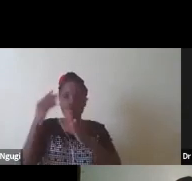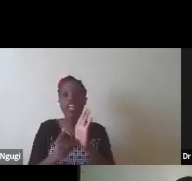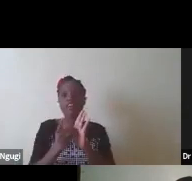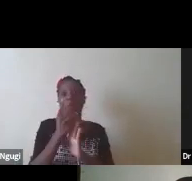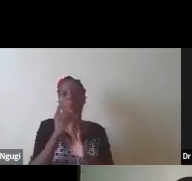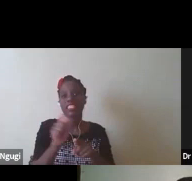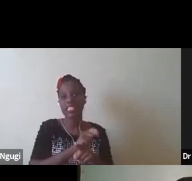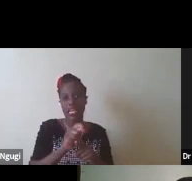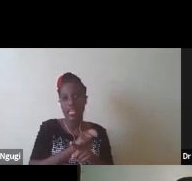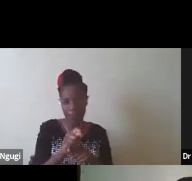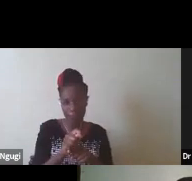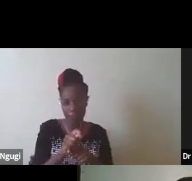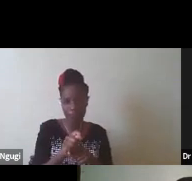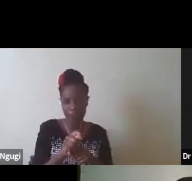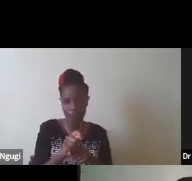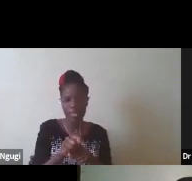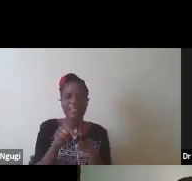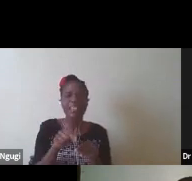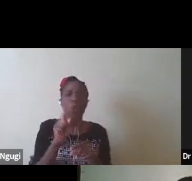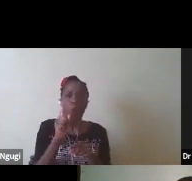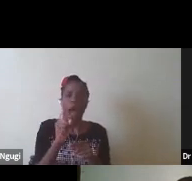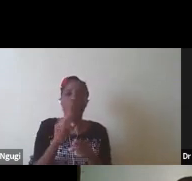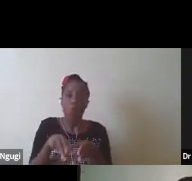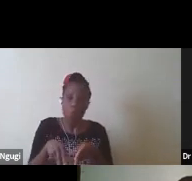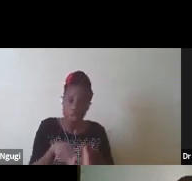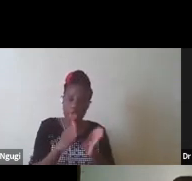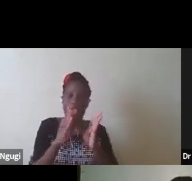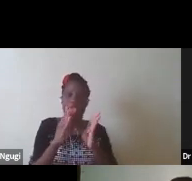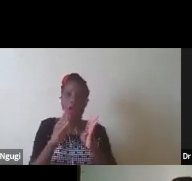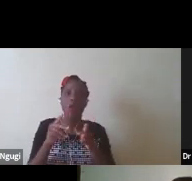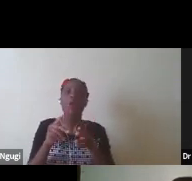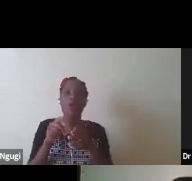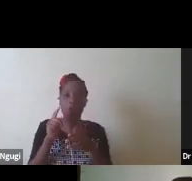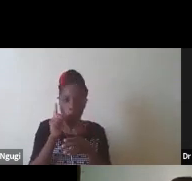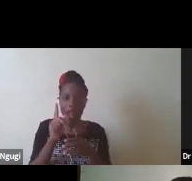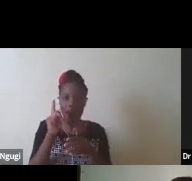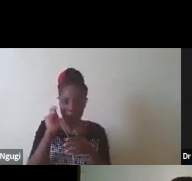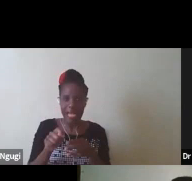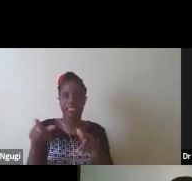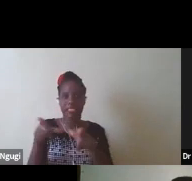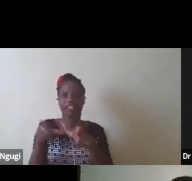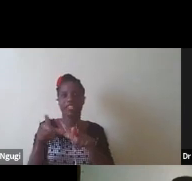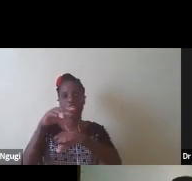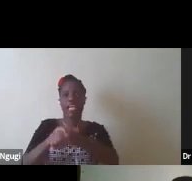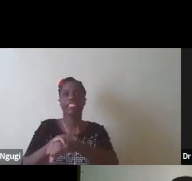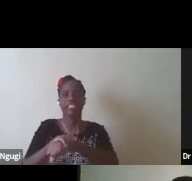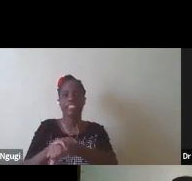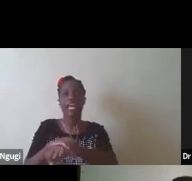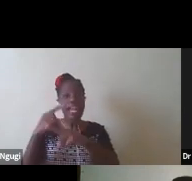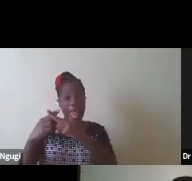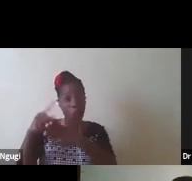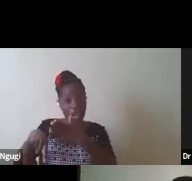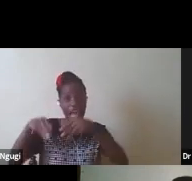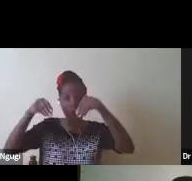encourage that this be one of the requirements, that they get that certificate. I think the training itself